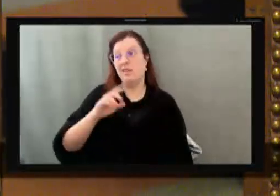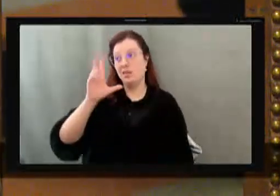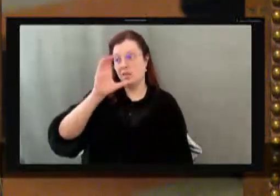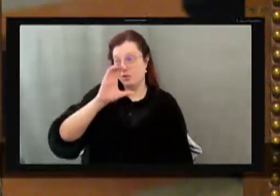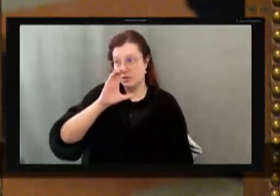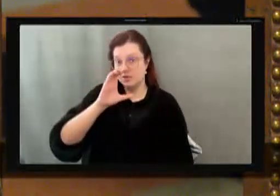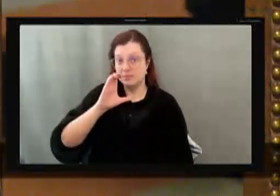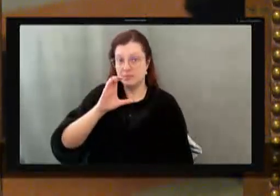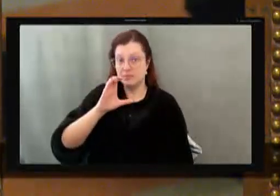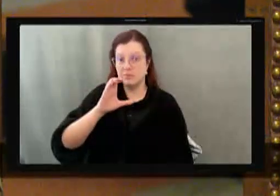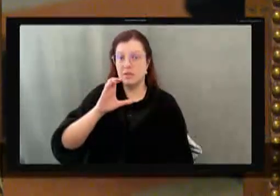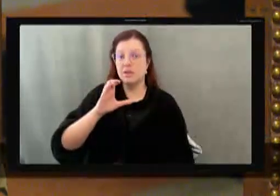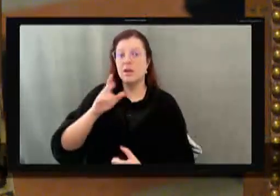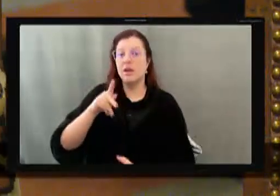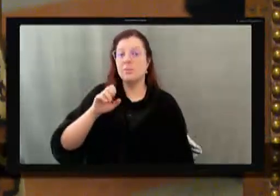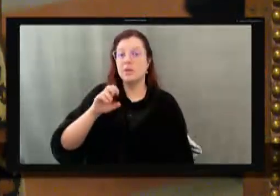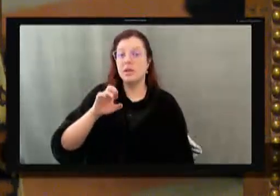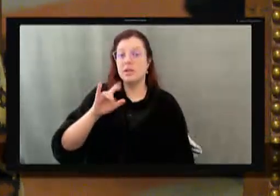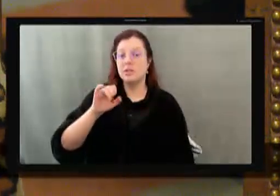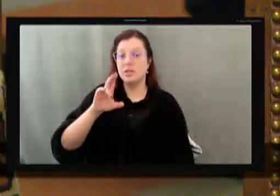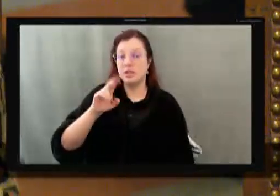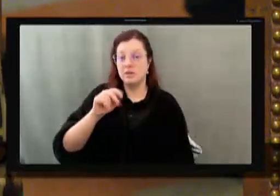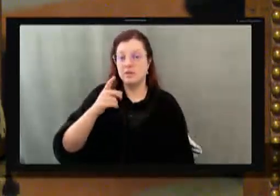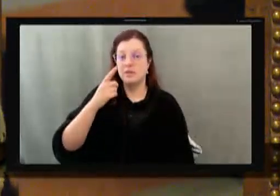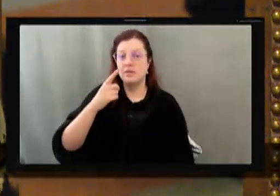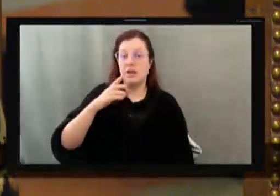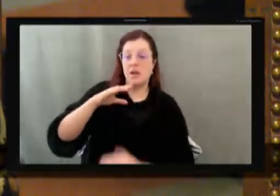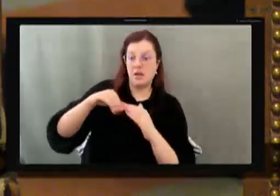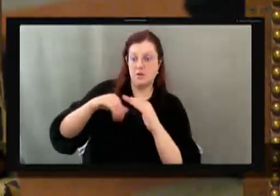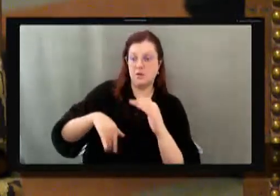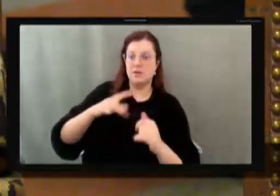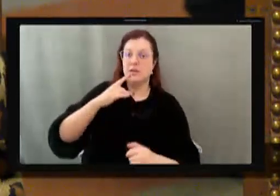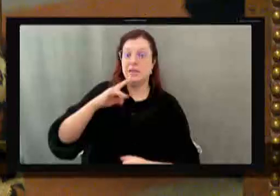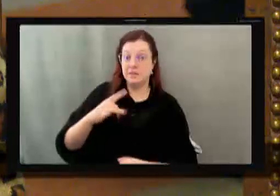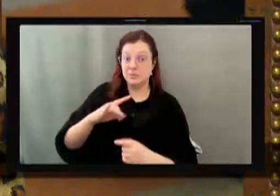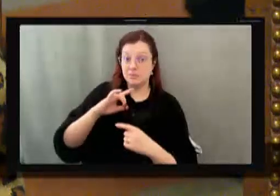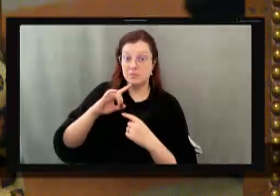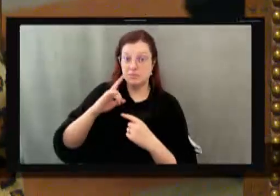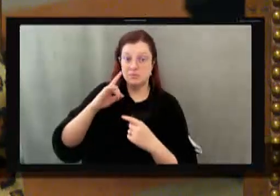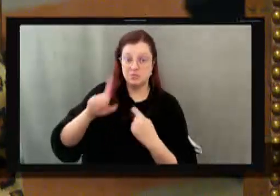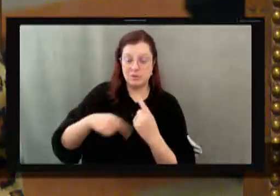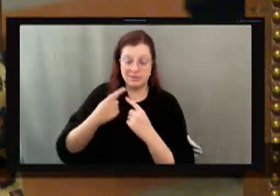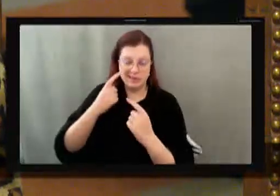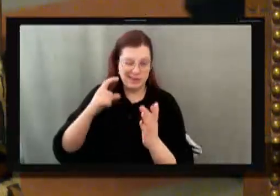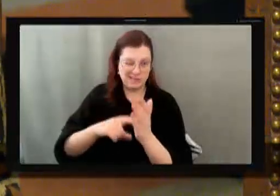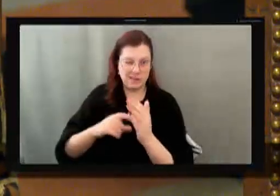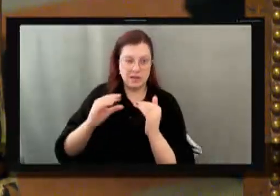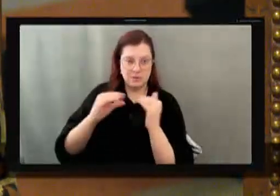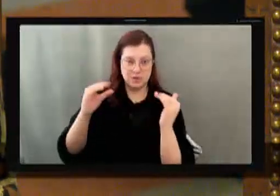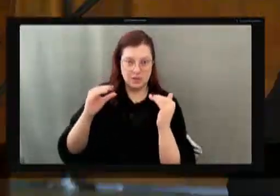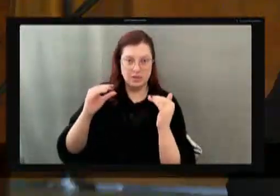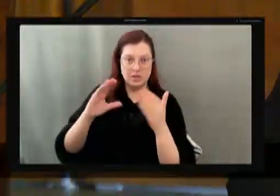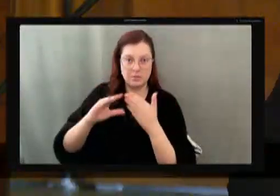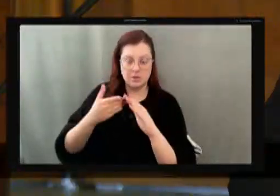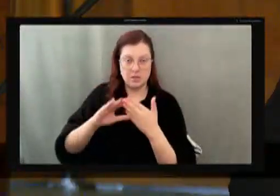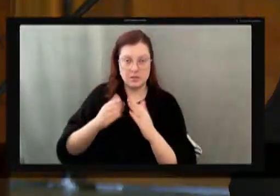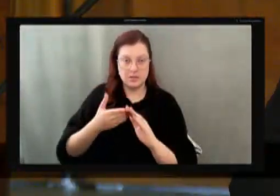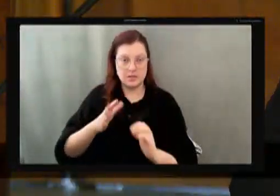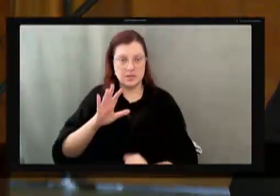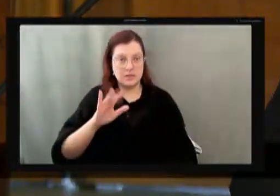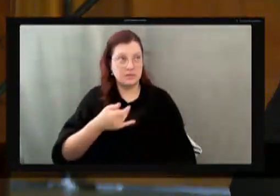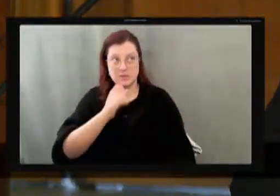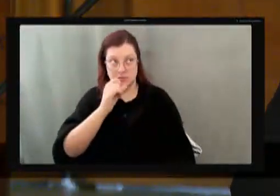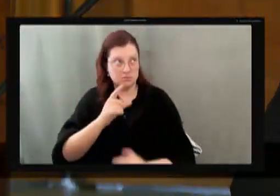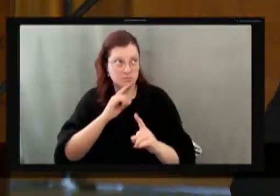under 18 years old when we are identifying our equity communities. And that is not what was reported at the post agenda,